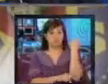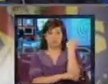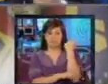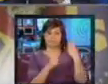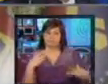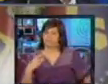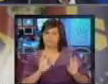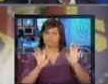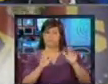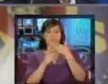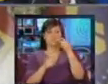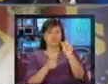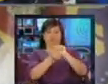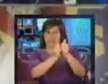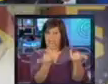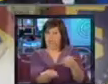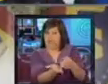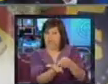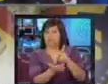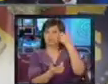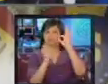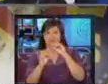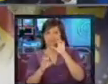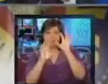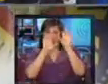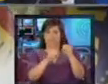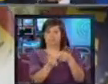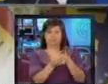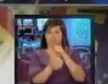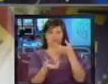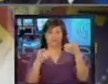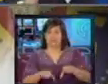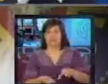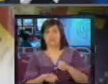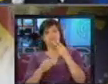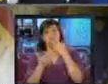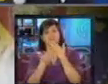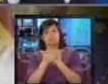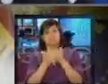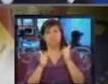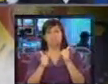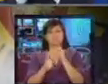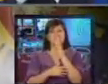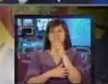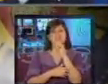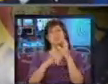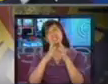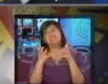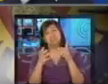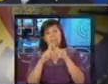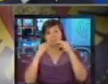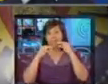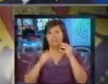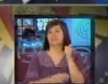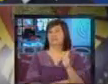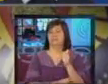So you may as well change and be honest because you're just going to get no chance to be dishonest. And it's very good. As a speech, may not be much, but as a message,